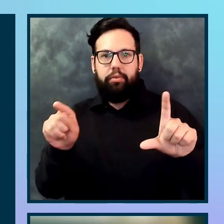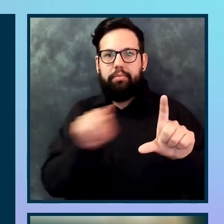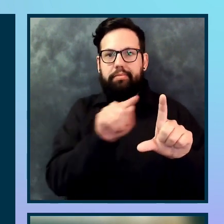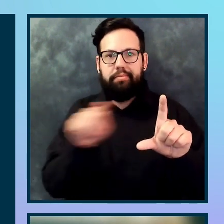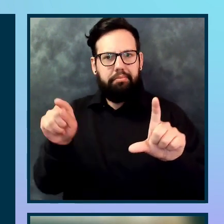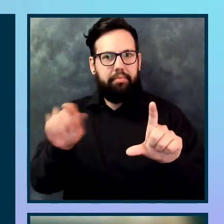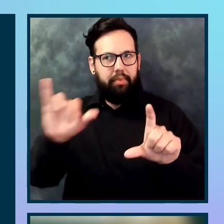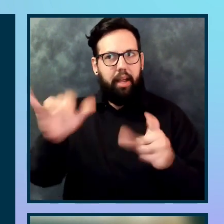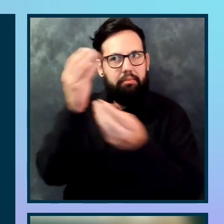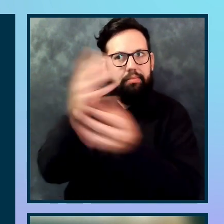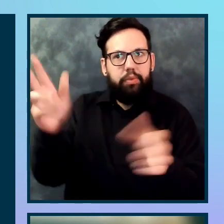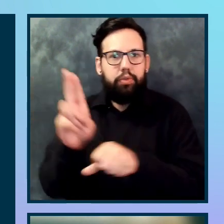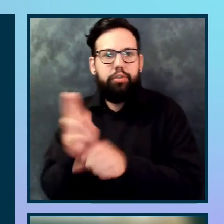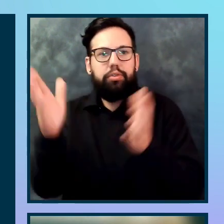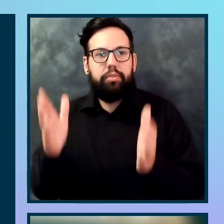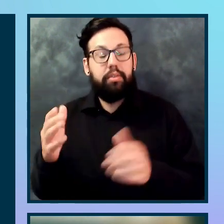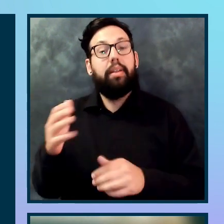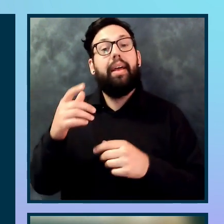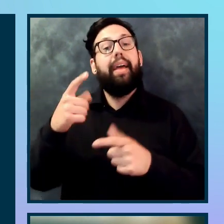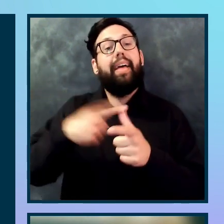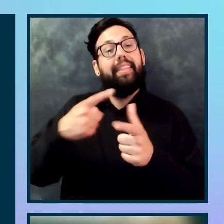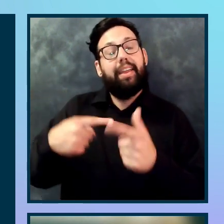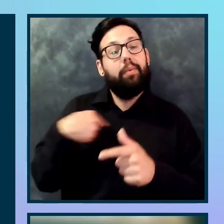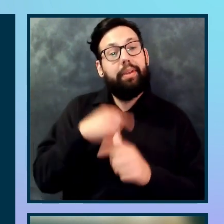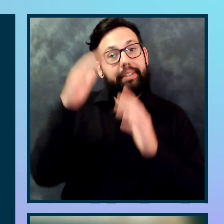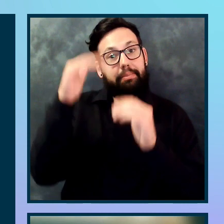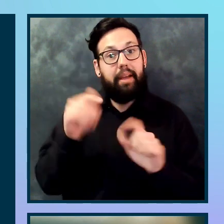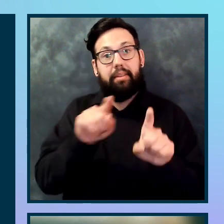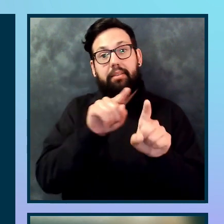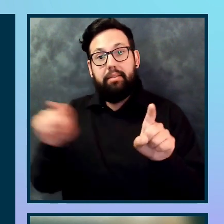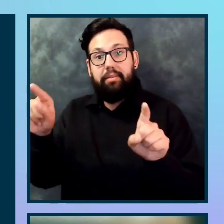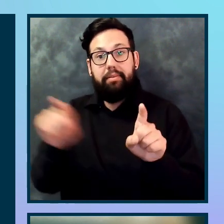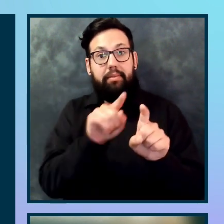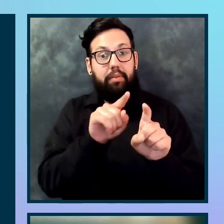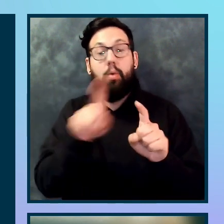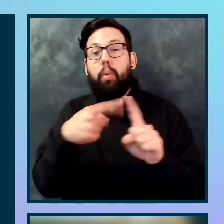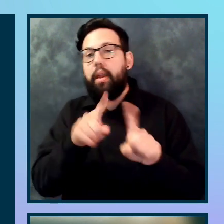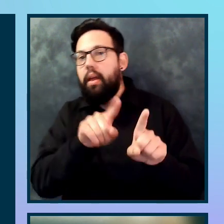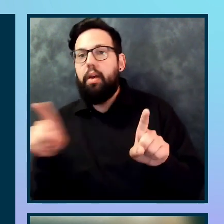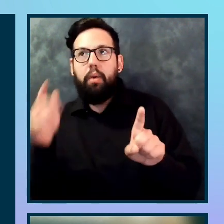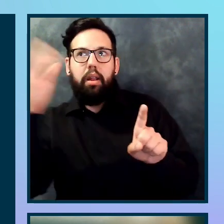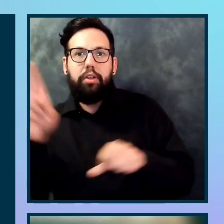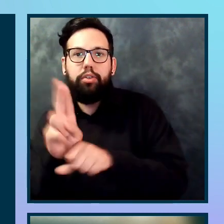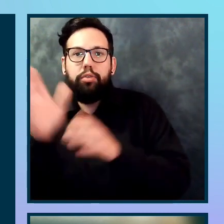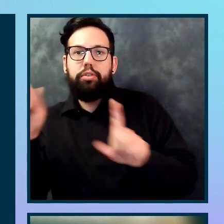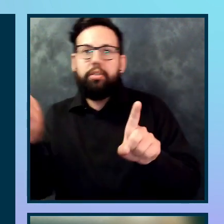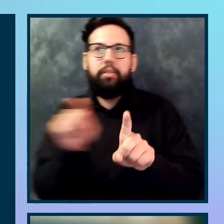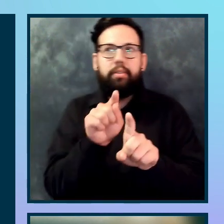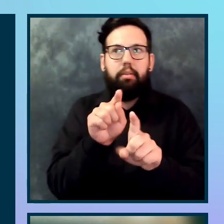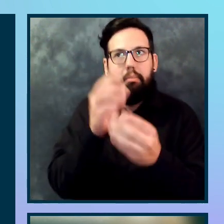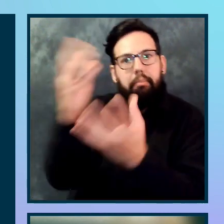expect that the slider position and the value label would update with each swipe. And then similarly, on the custom stepper that we